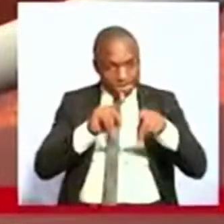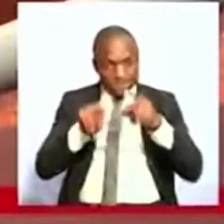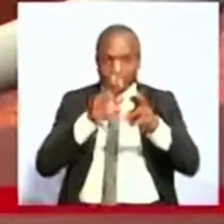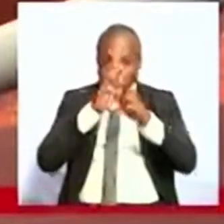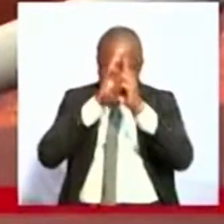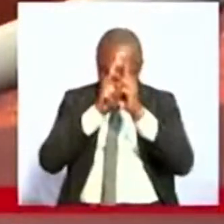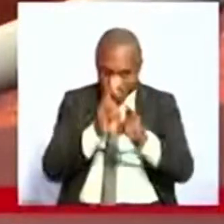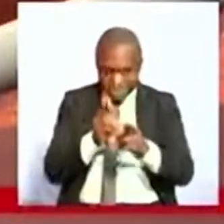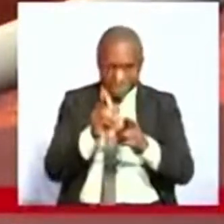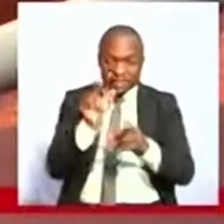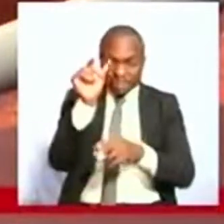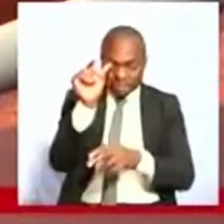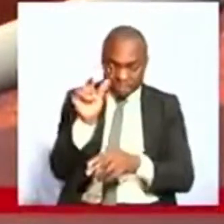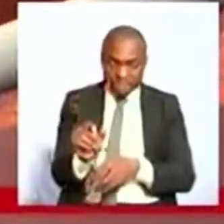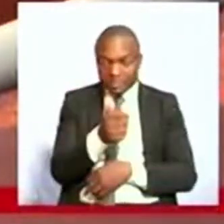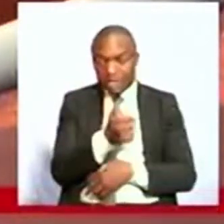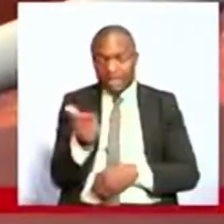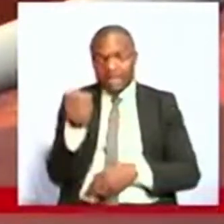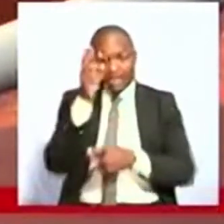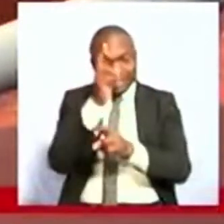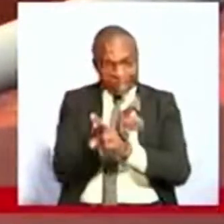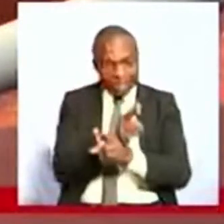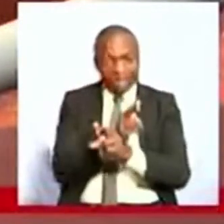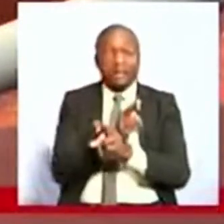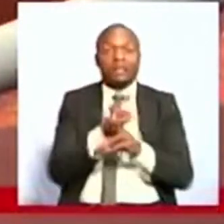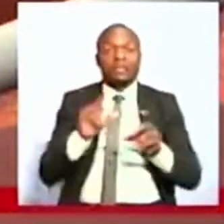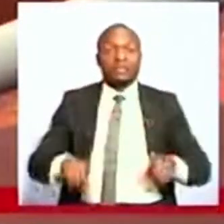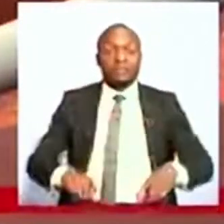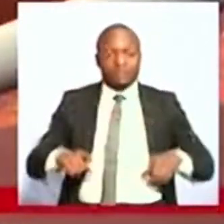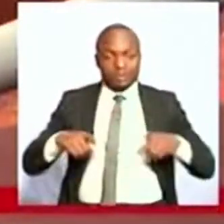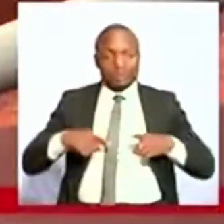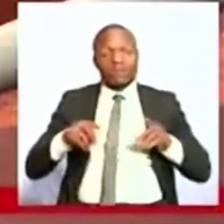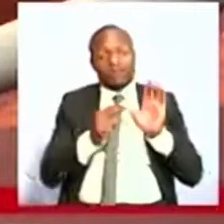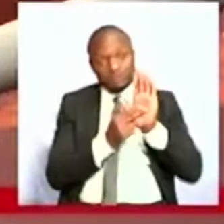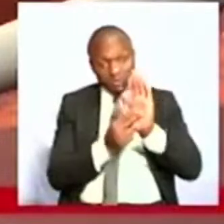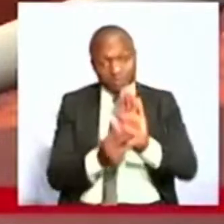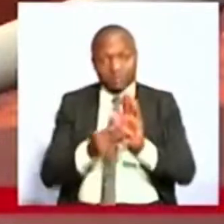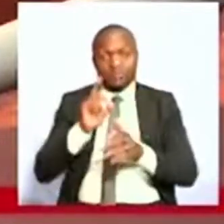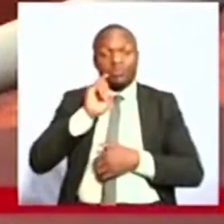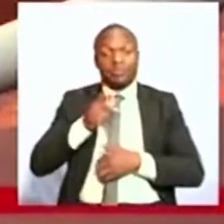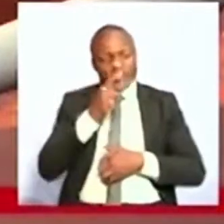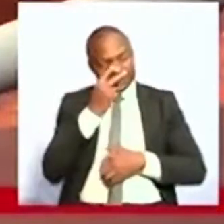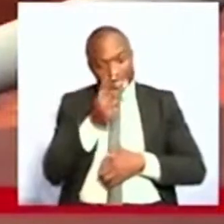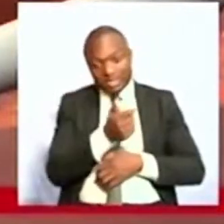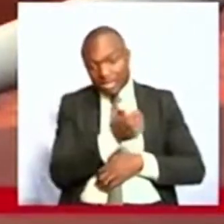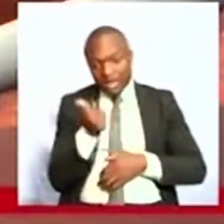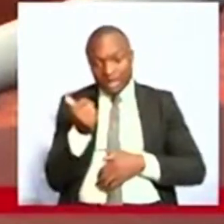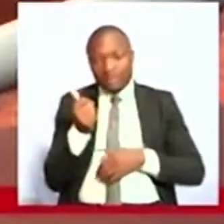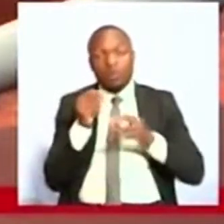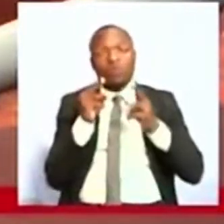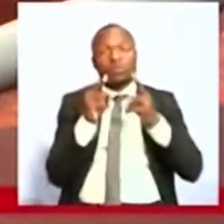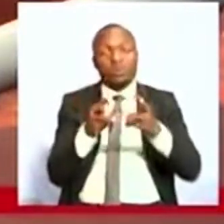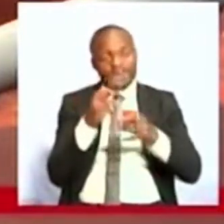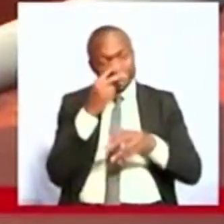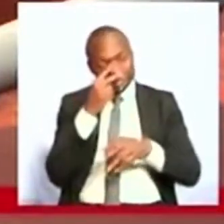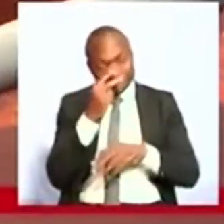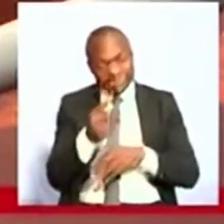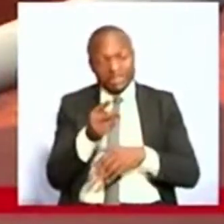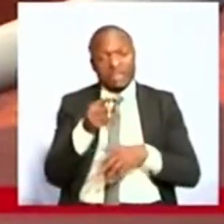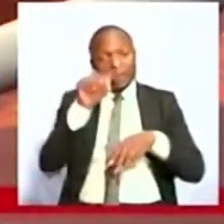each other's rights even to life. So as indicated, we should look at other ways of seeing that